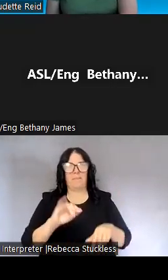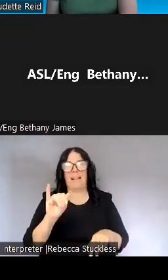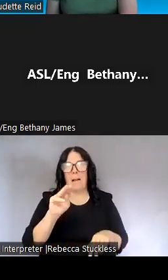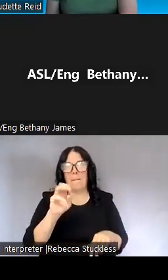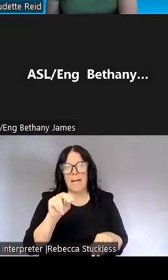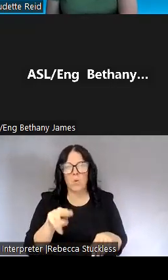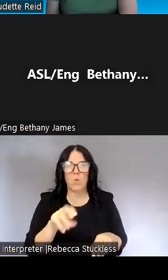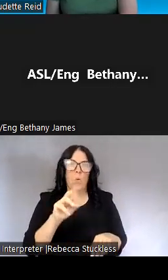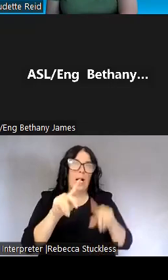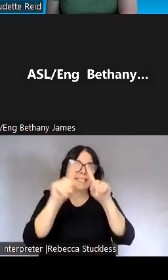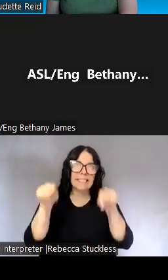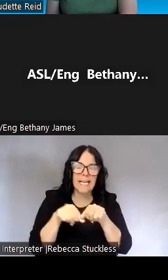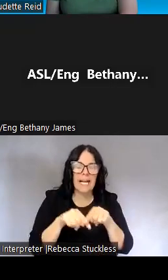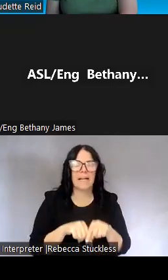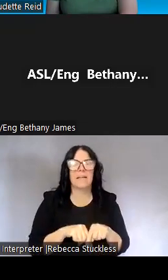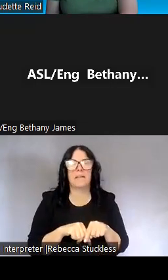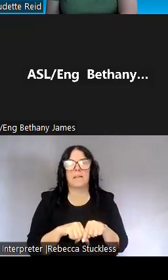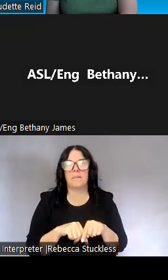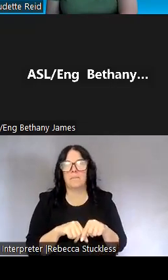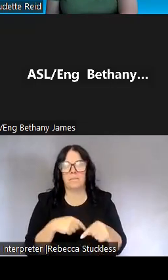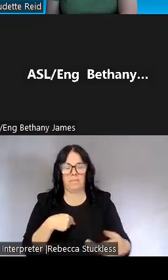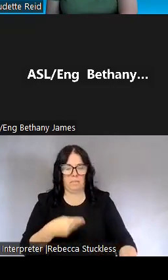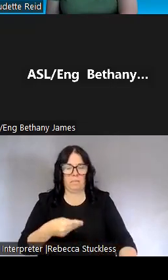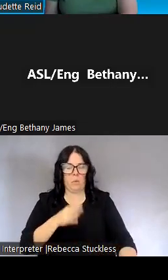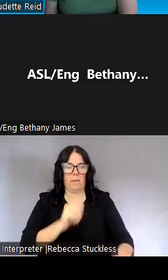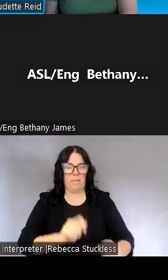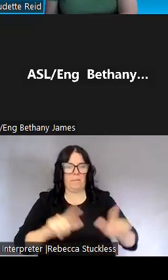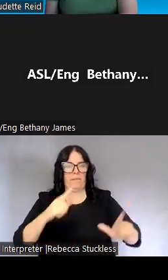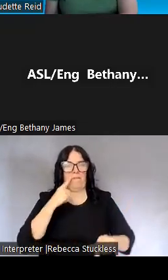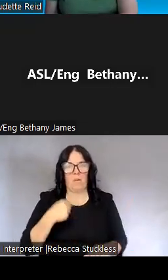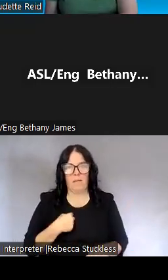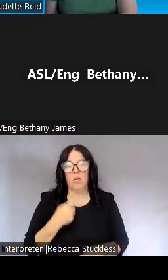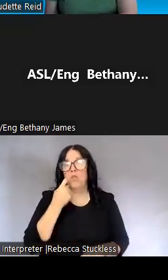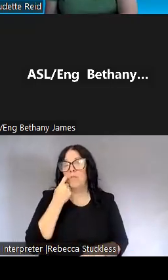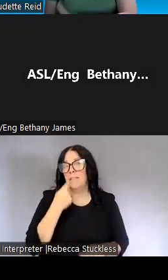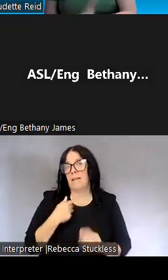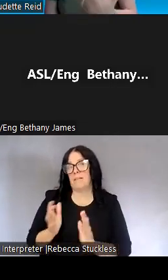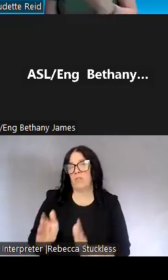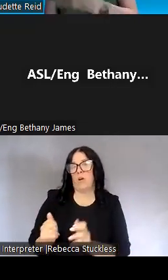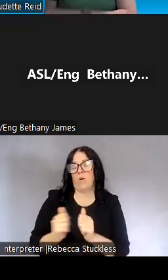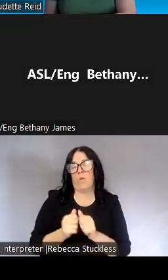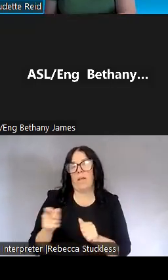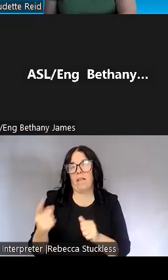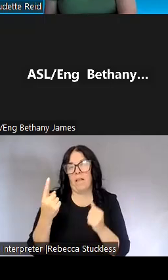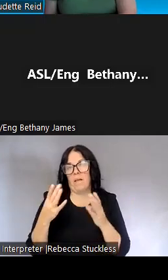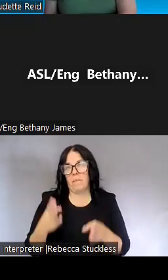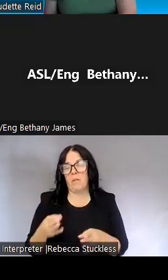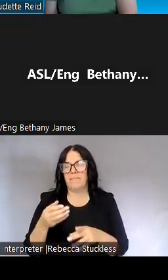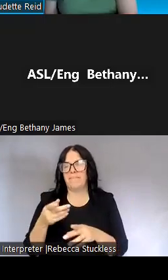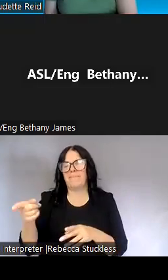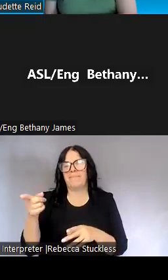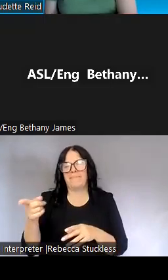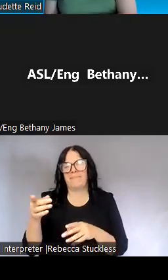or a sign. I know I recently was talking to the people at